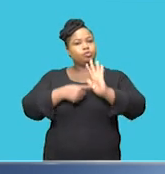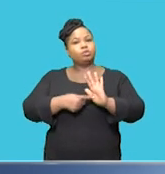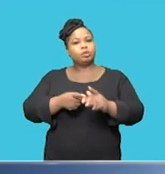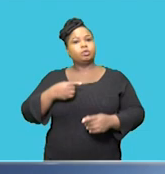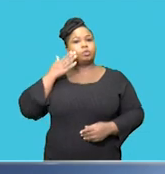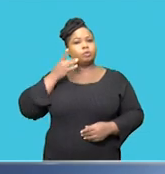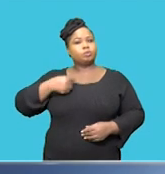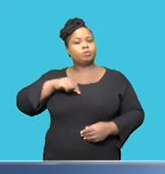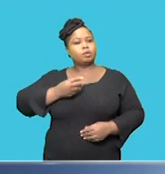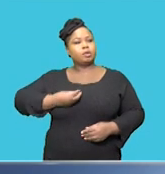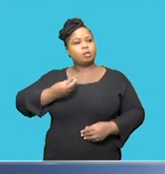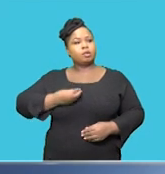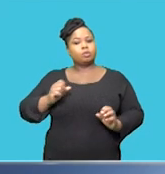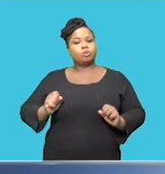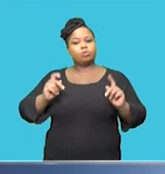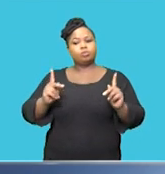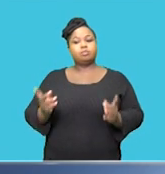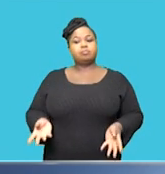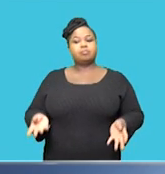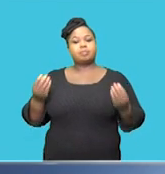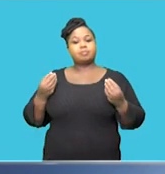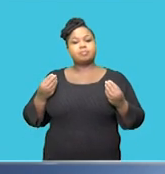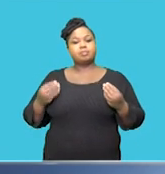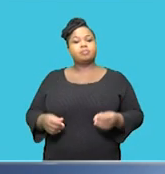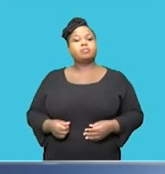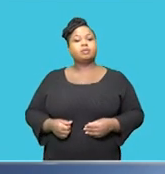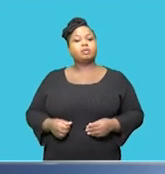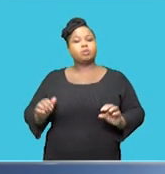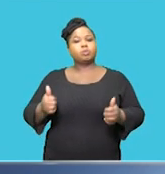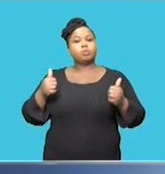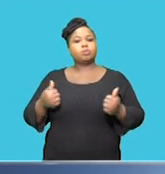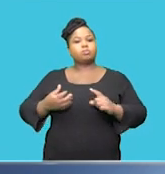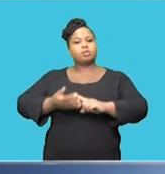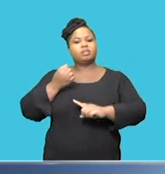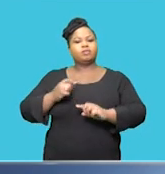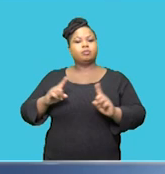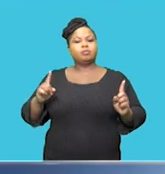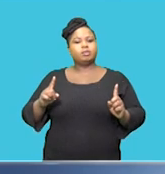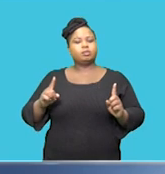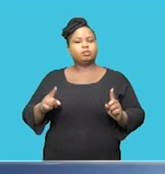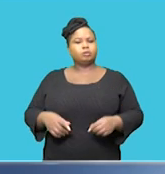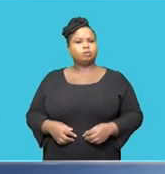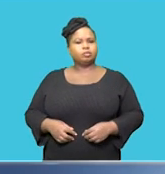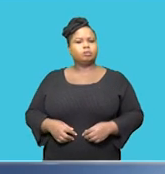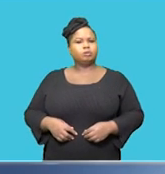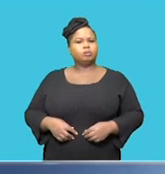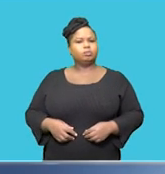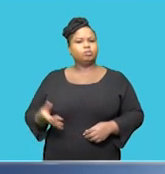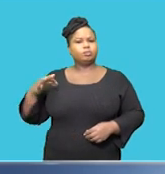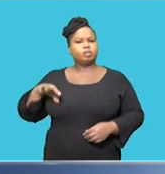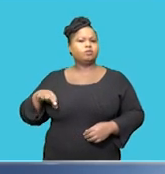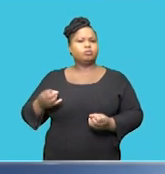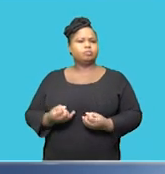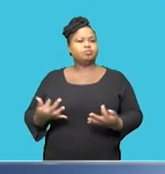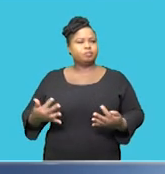a chance, not only something good comes out of it, but outstanding things come out of it.